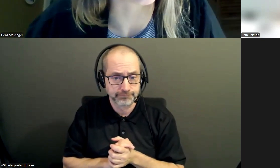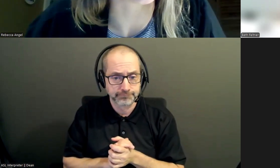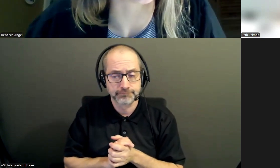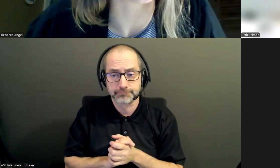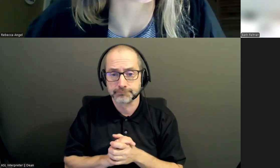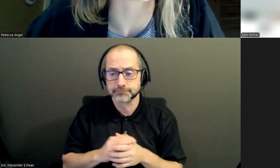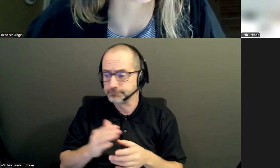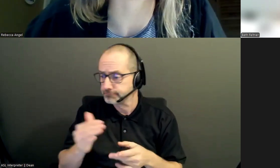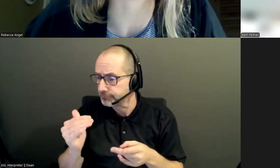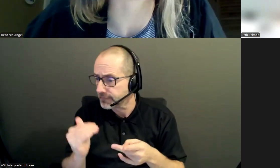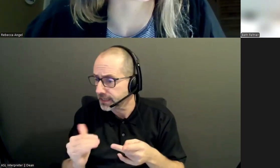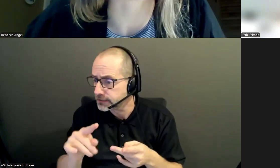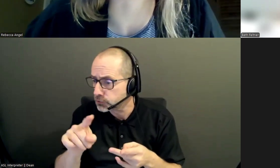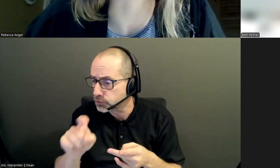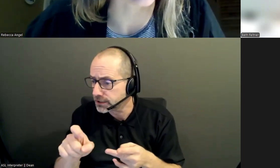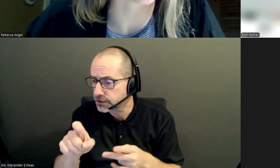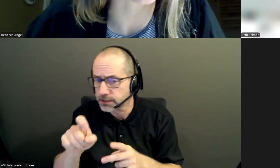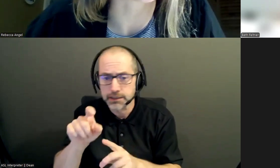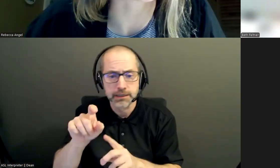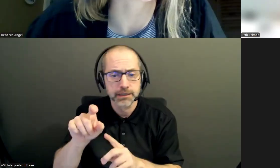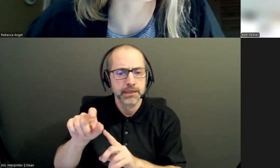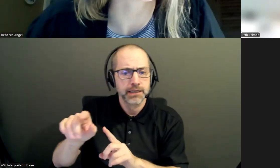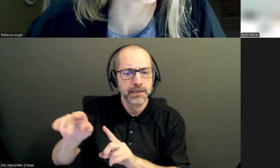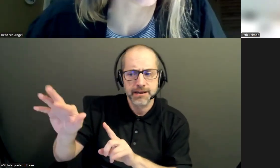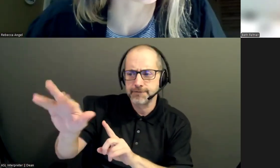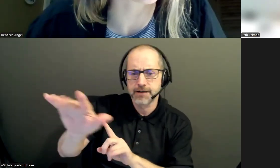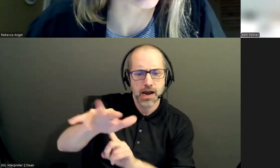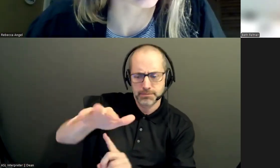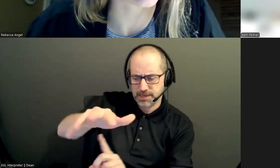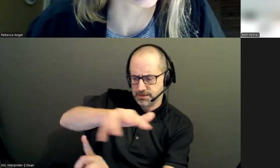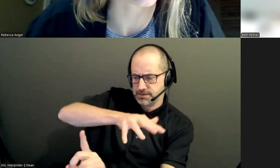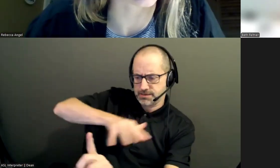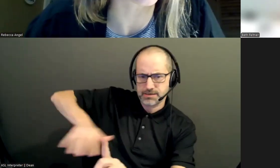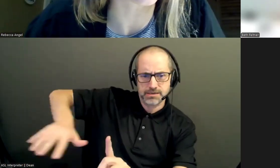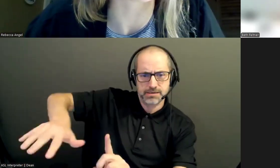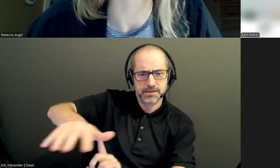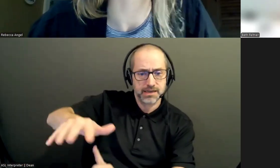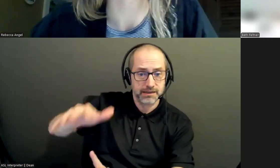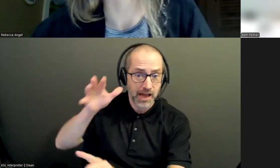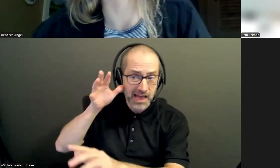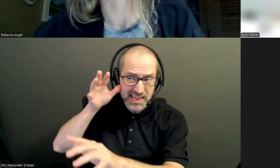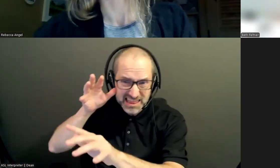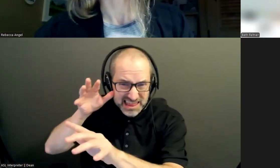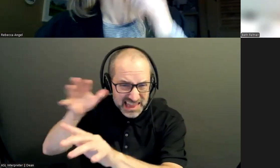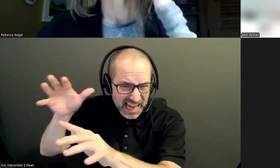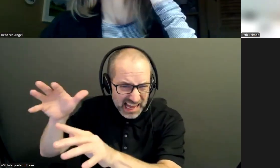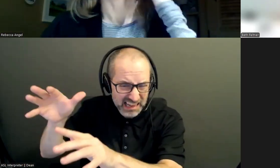There's a question here on environmental sounds louder. Wouldn't this aggravate the tinnitus?